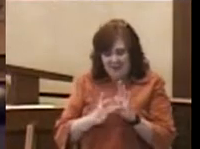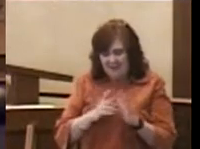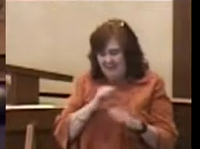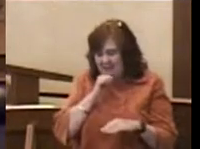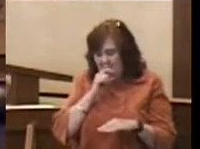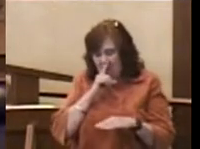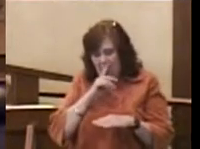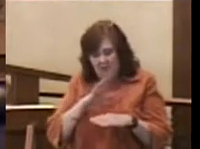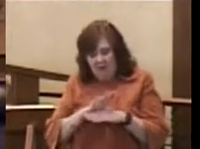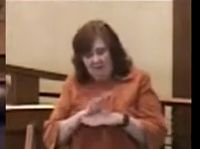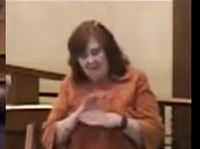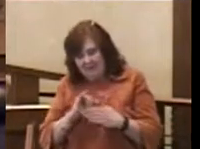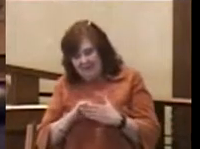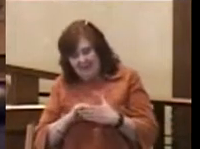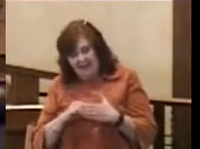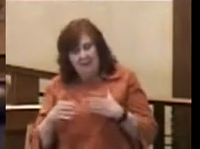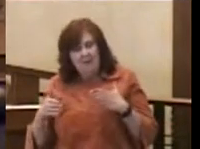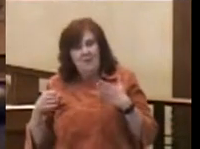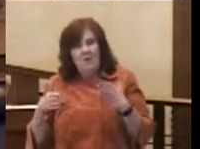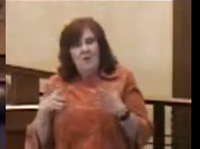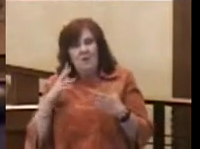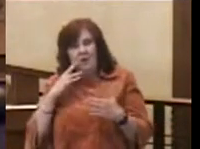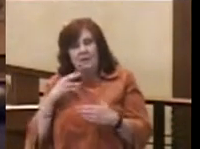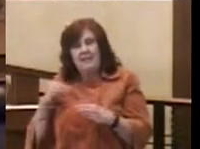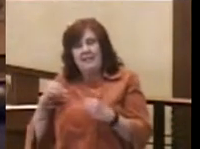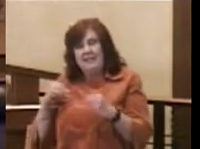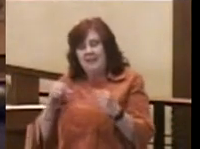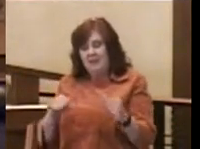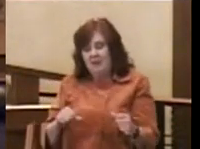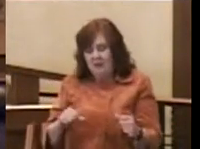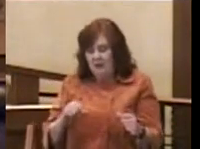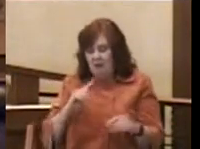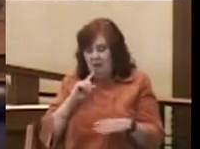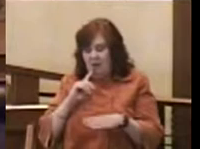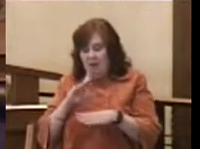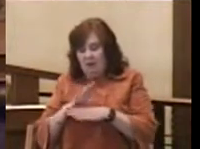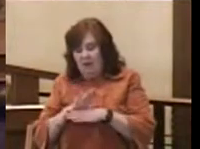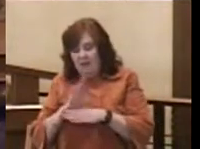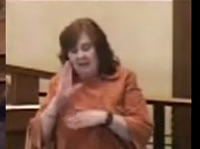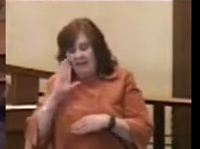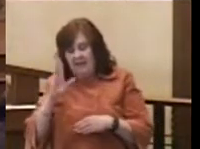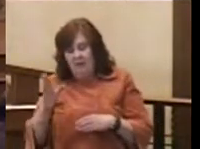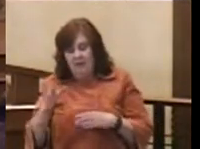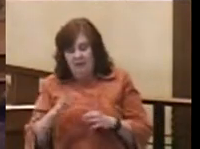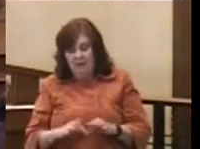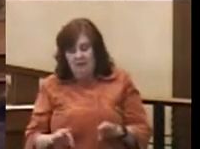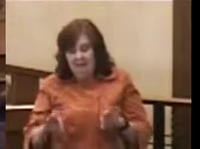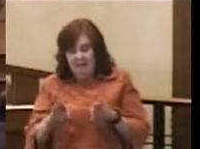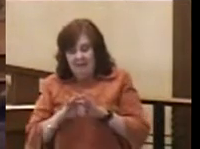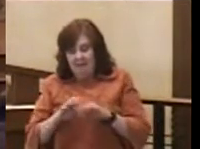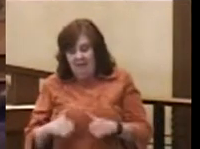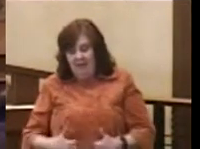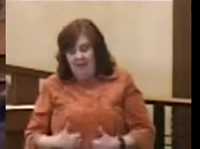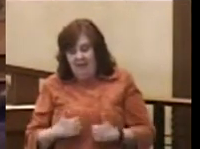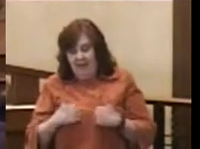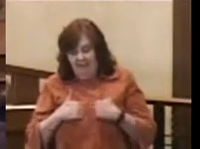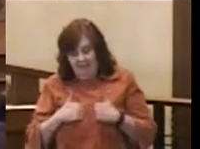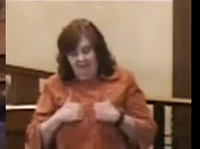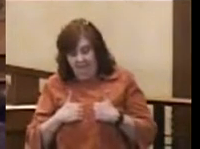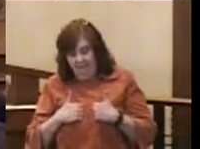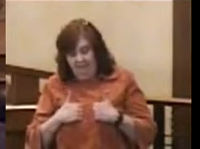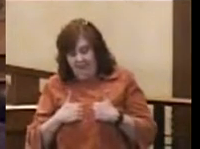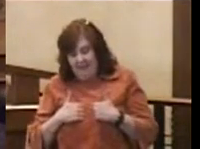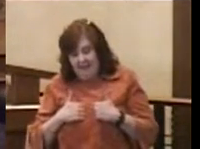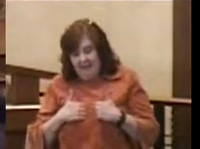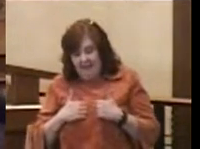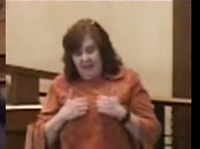promise that the road will be smooth. He does promise that it will be a meaningful life and